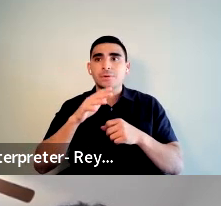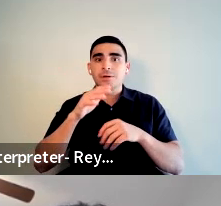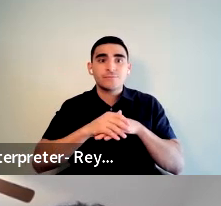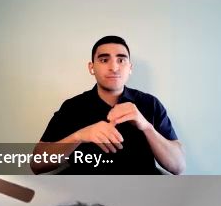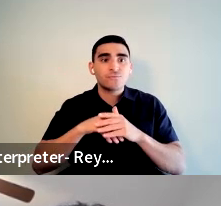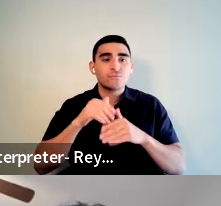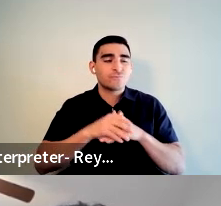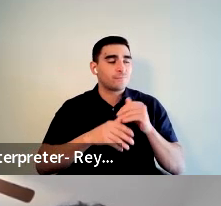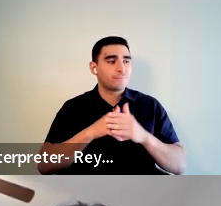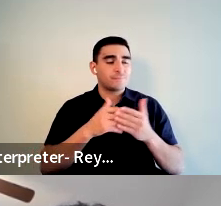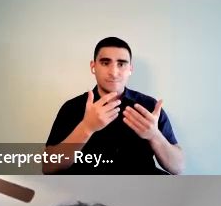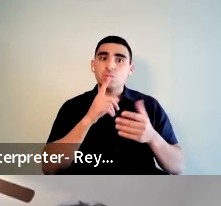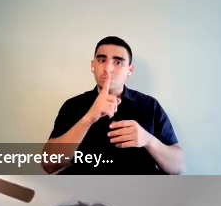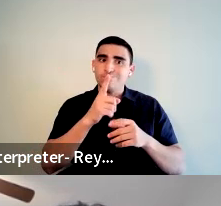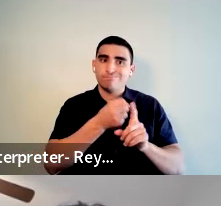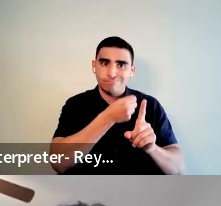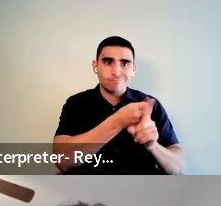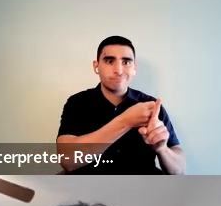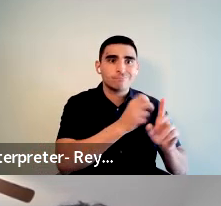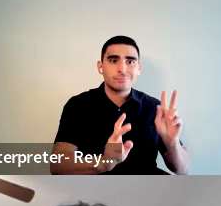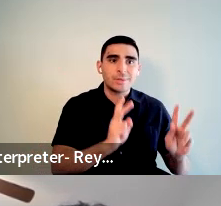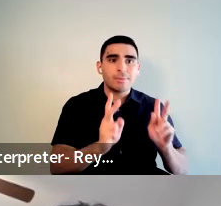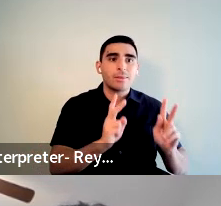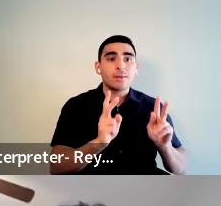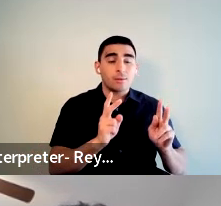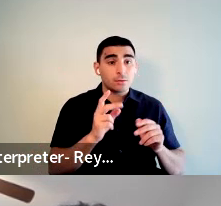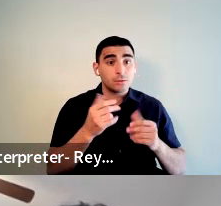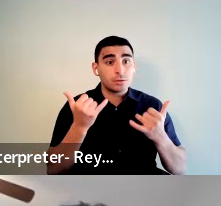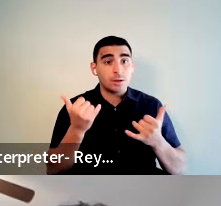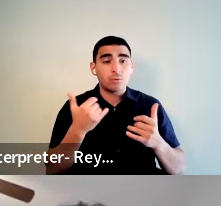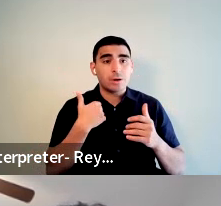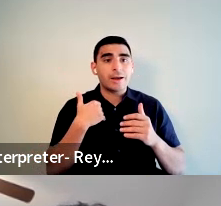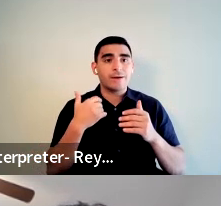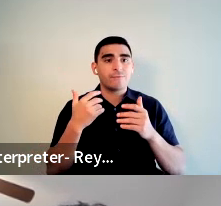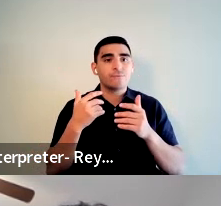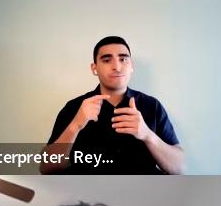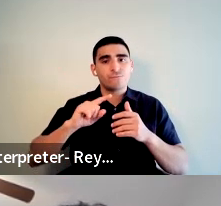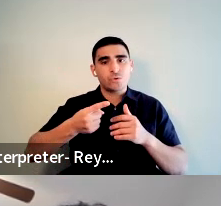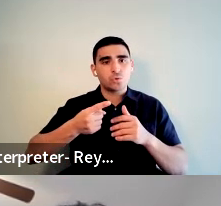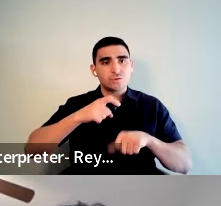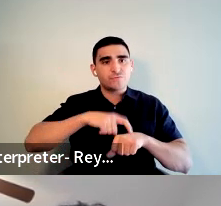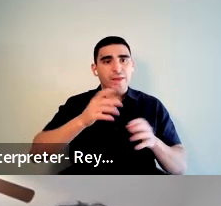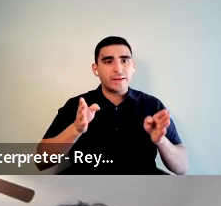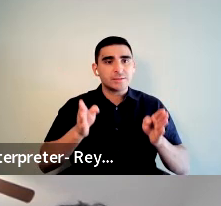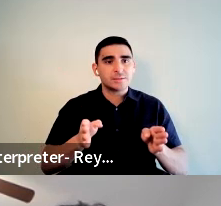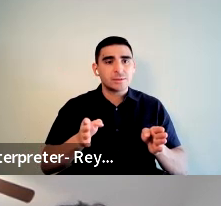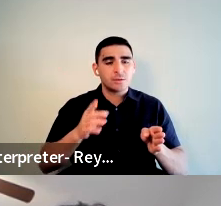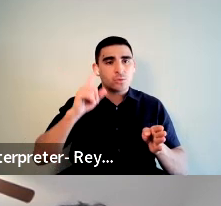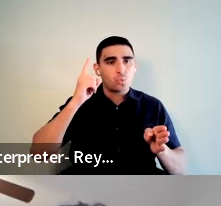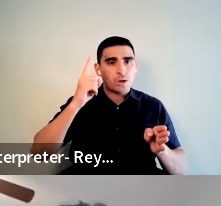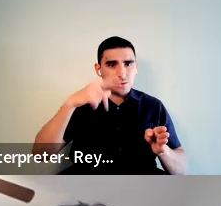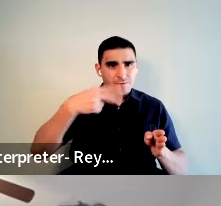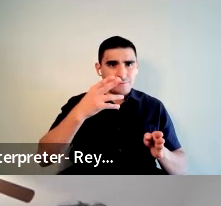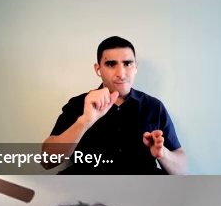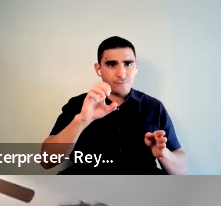person. And currently there is a phase 1 of the hub development in process that's really focused